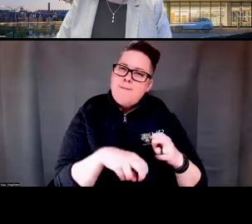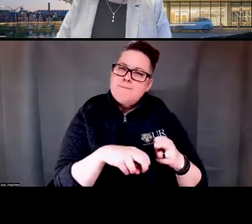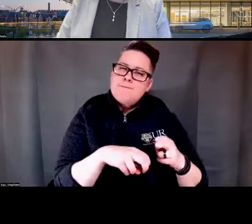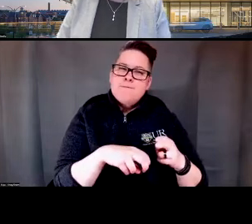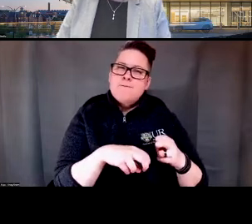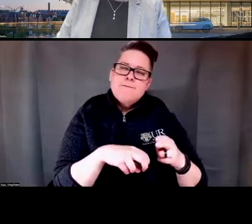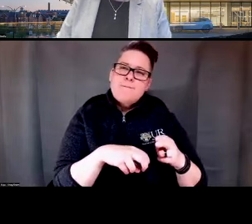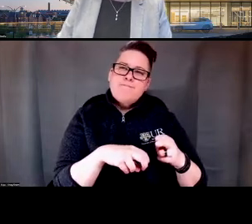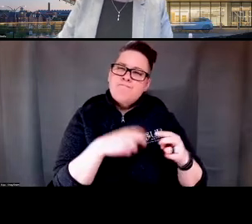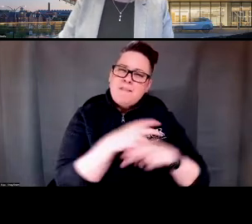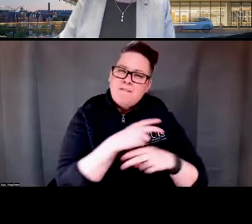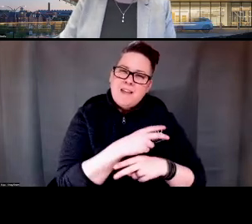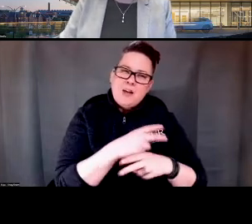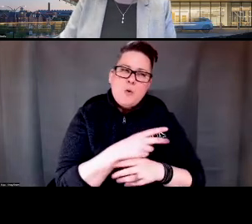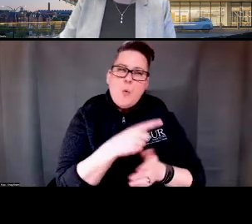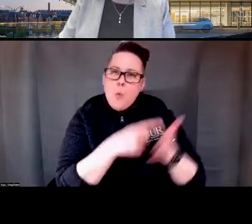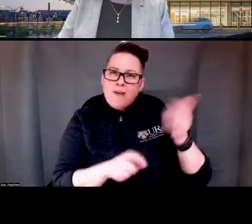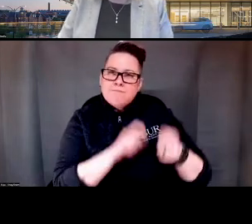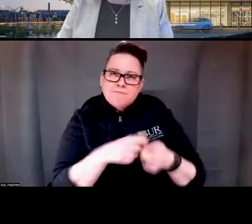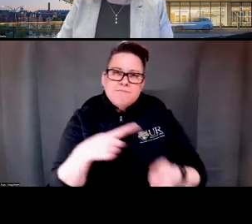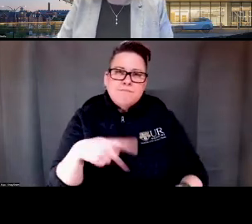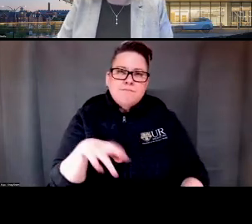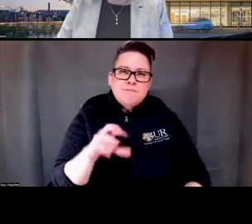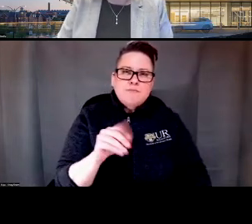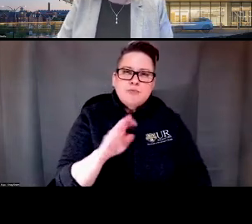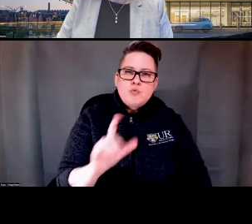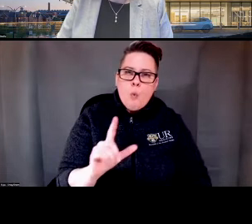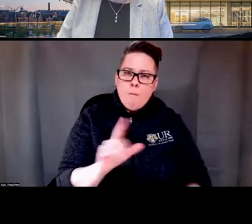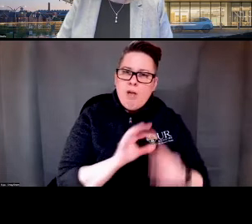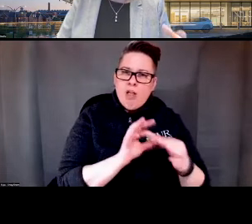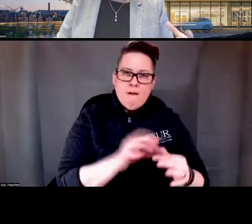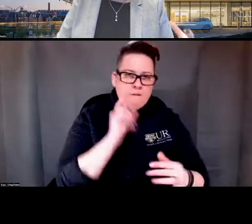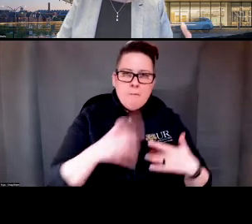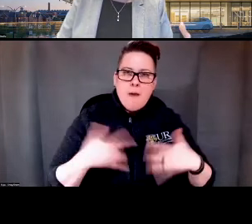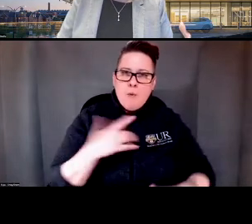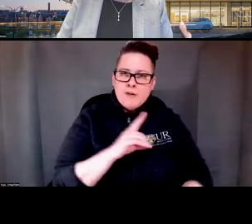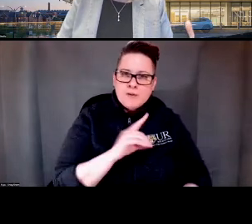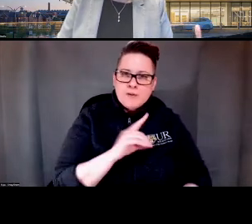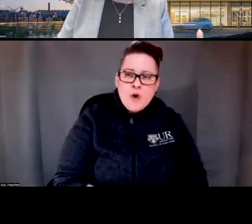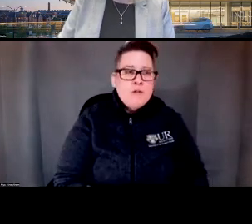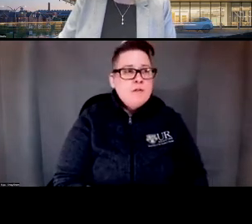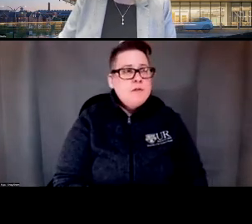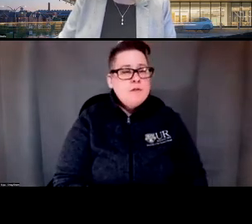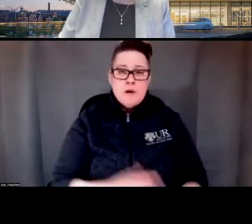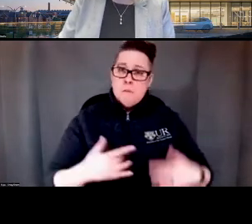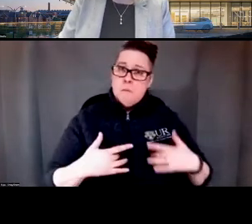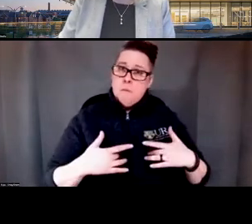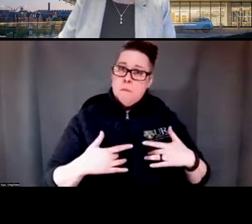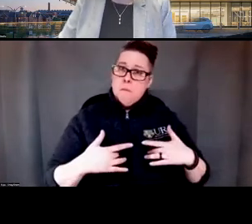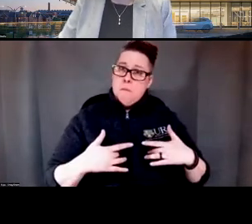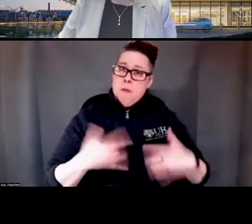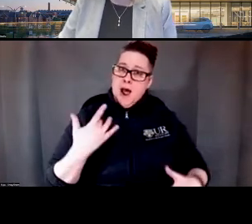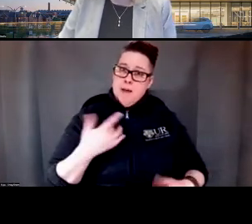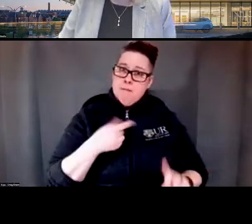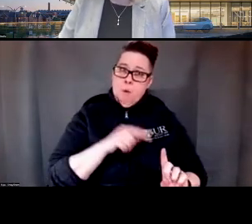to figure out what is the prodrome to bipolar disorder. And is bipolar disorder in